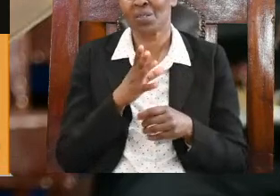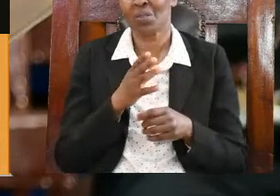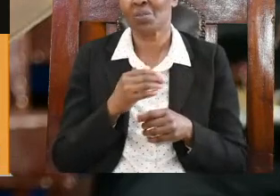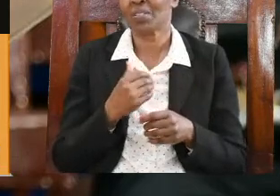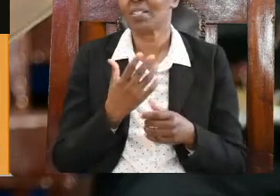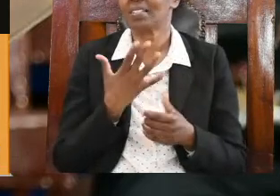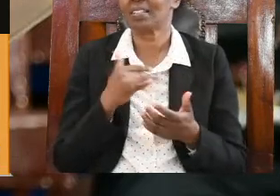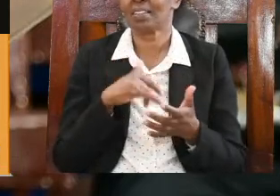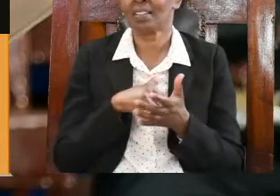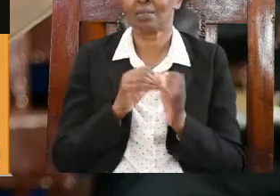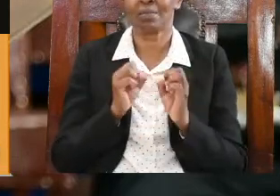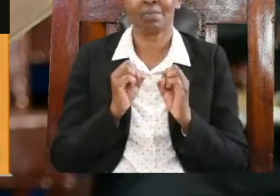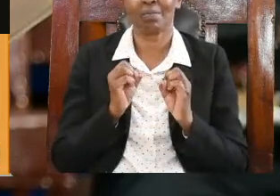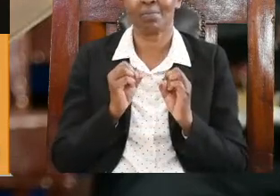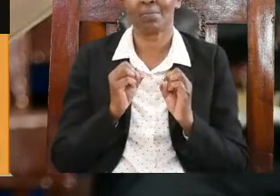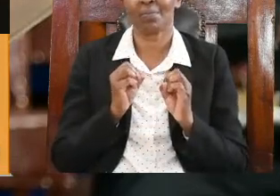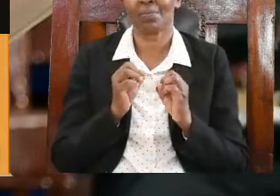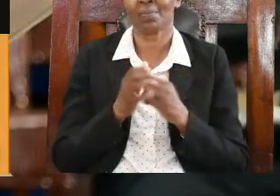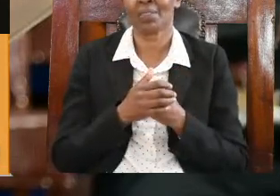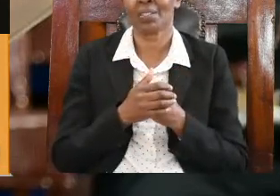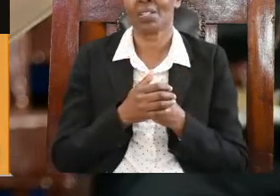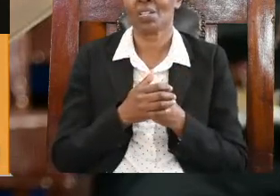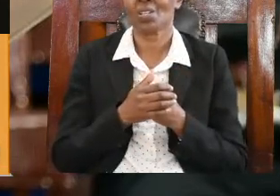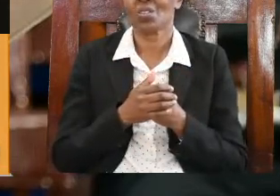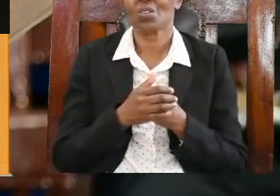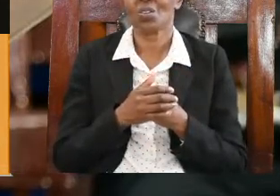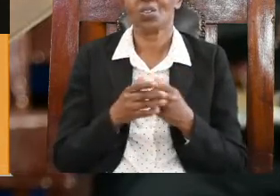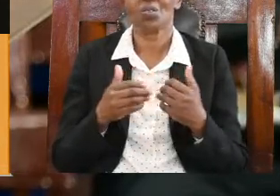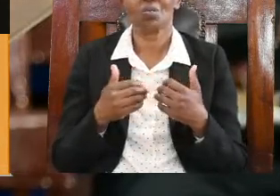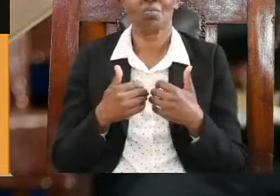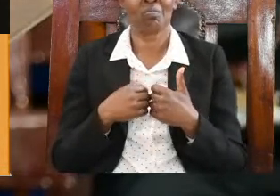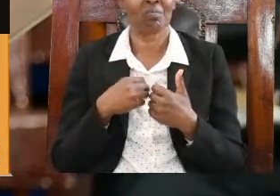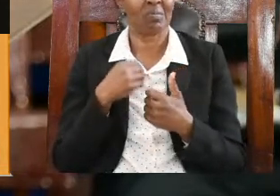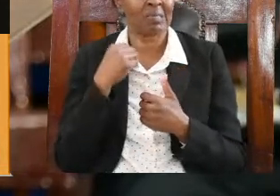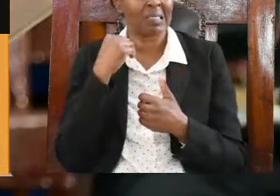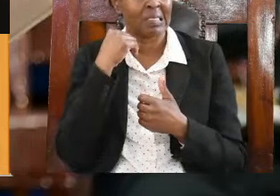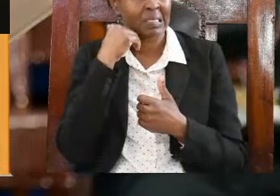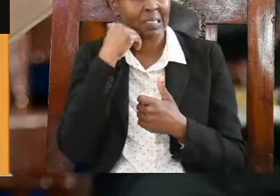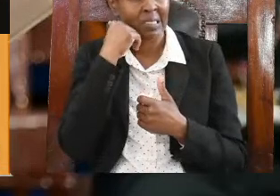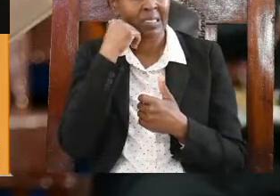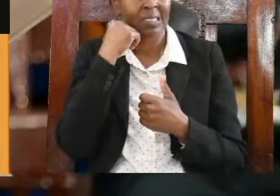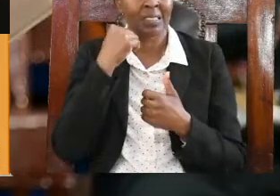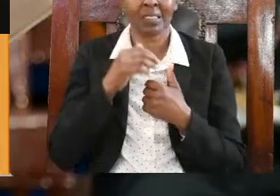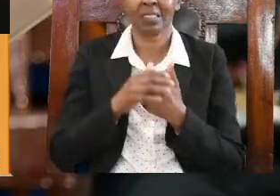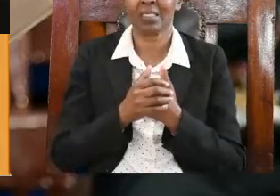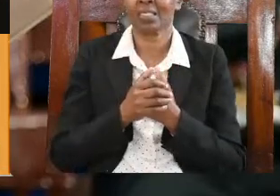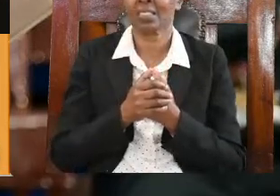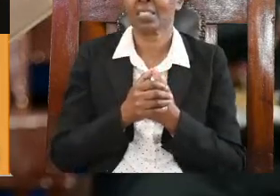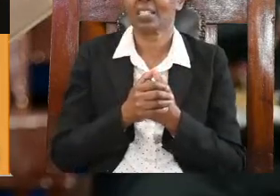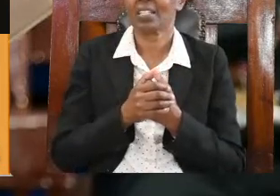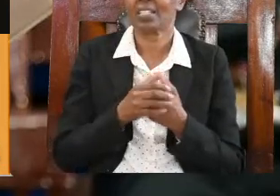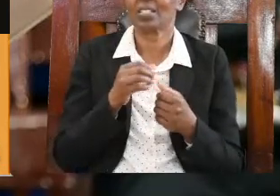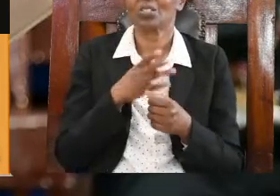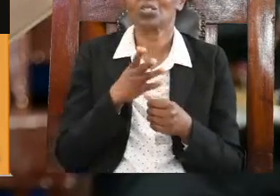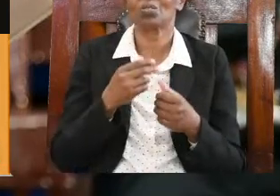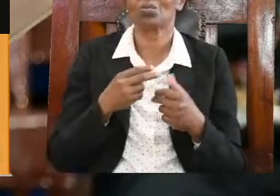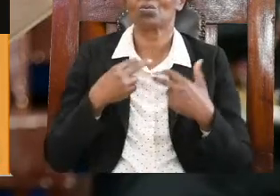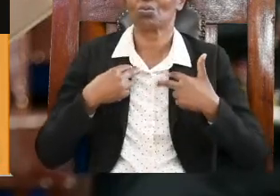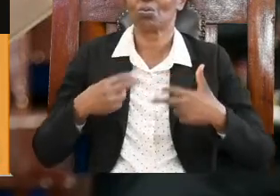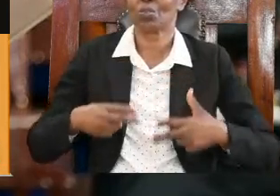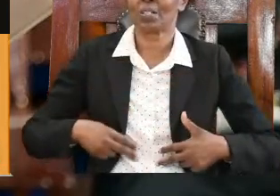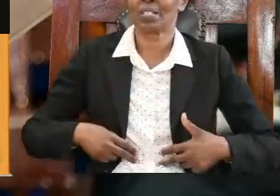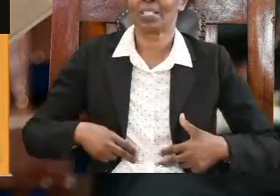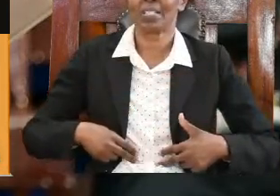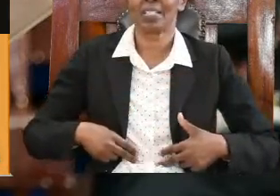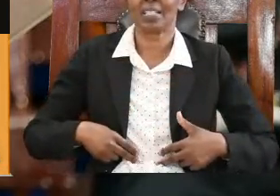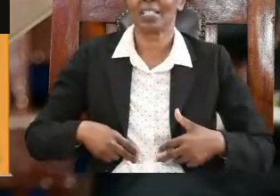You caught a disease. You started maybe working in that company. and your health was